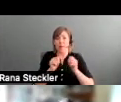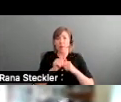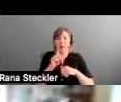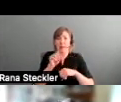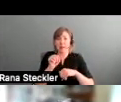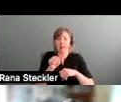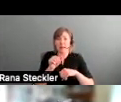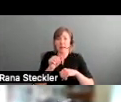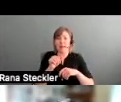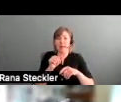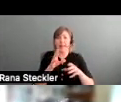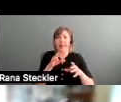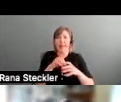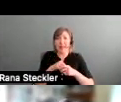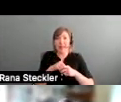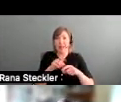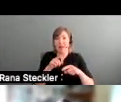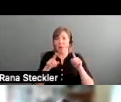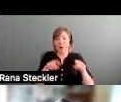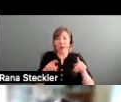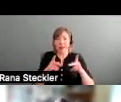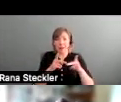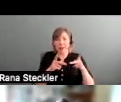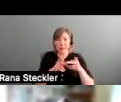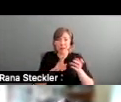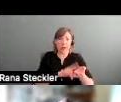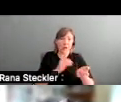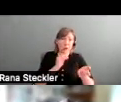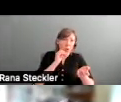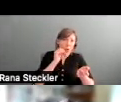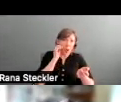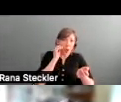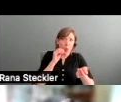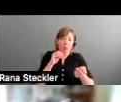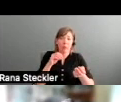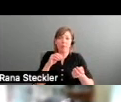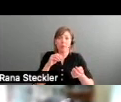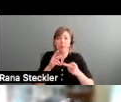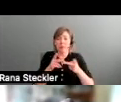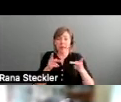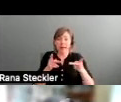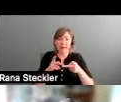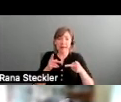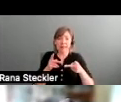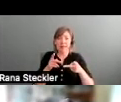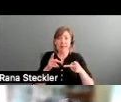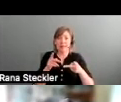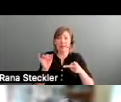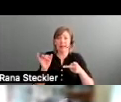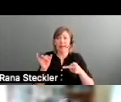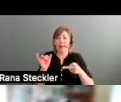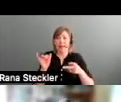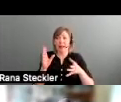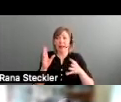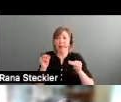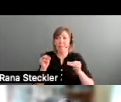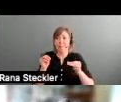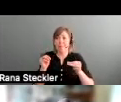disabilities in a variety of spaces like nursing home, spaces like